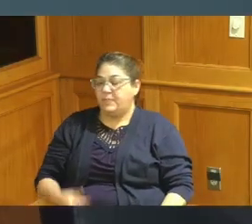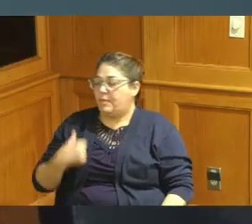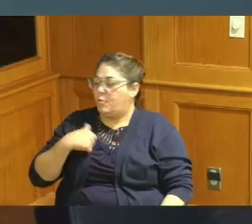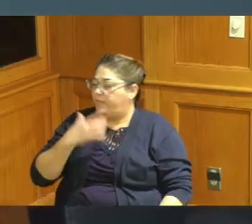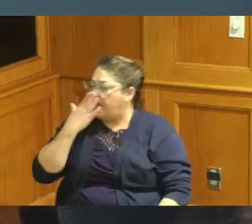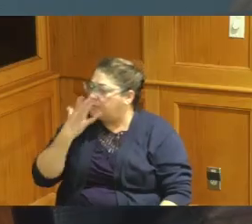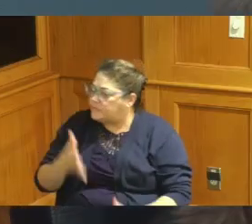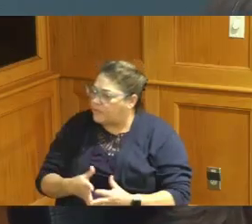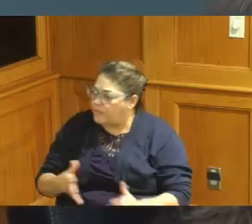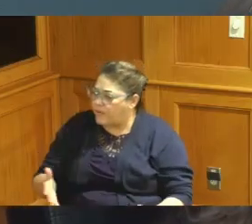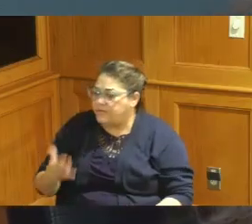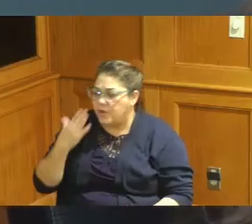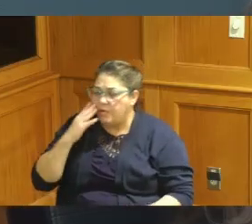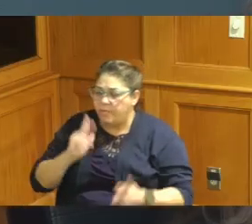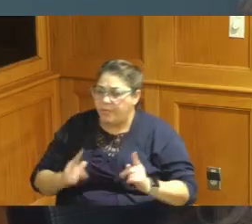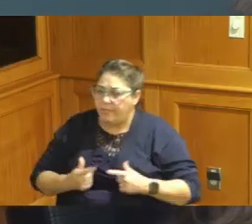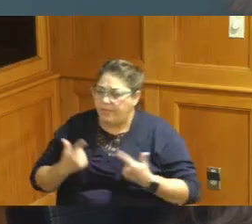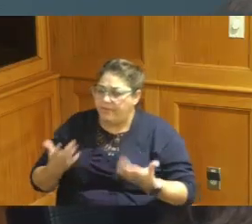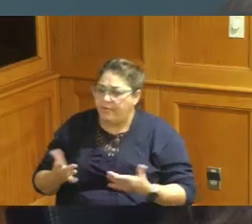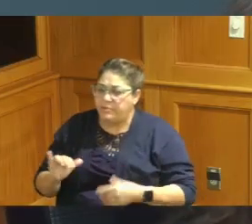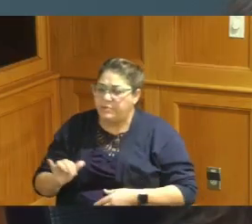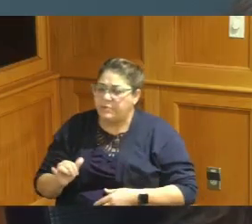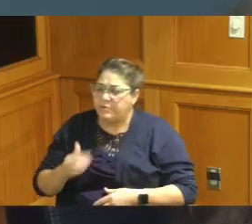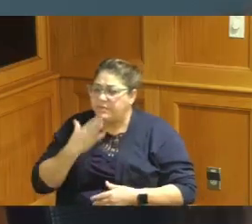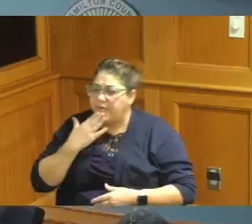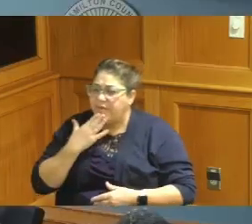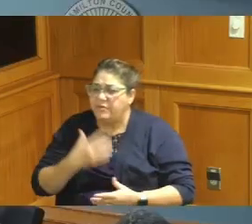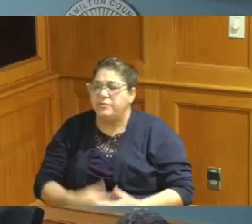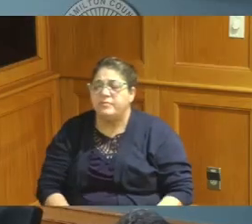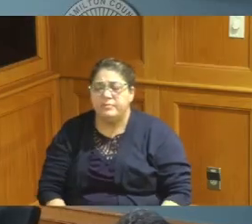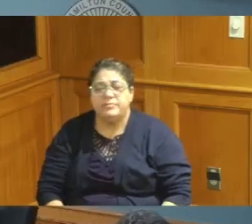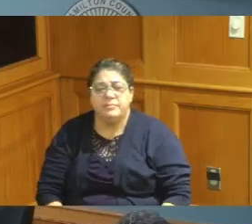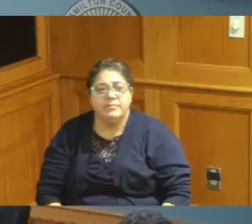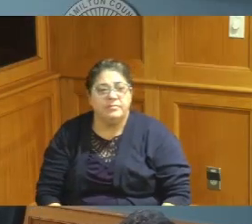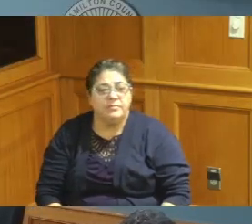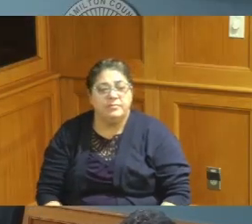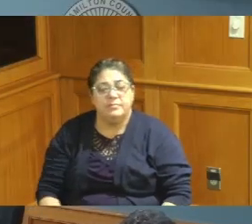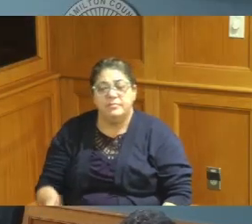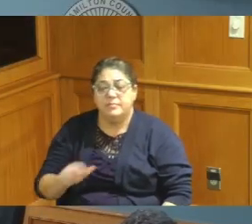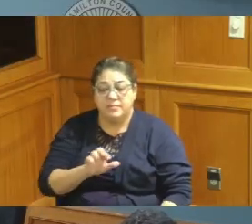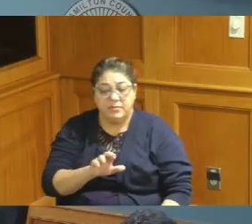much. And I know our residents are also. That's all I have. Thank you, Commissioner Reese.